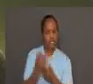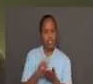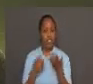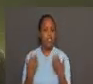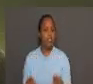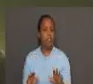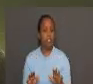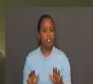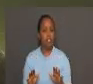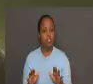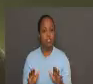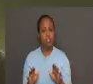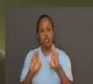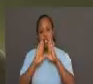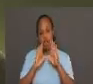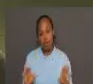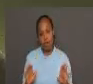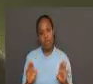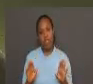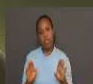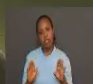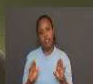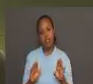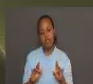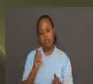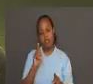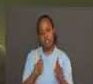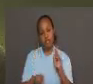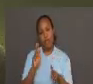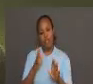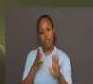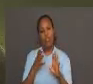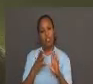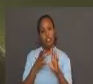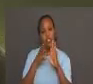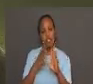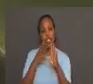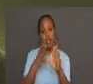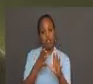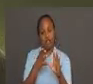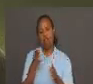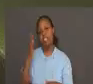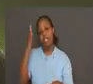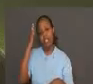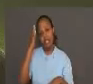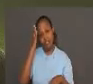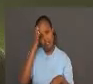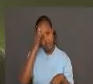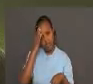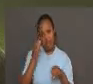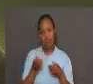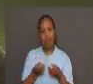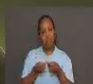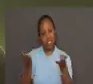have discussed the ways in which peaceful public demonstrations can raise